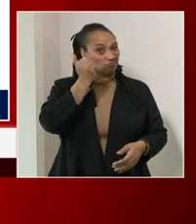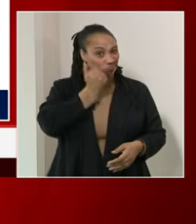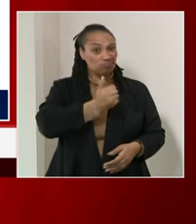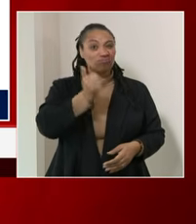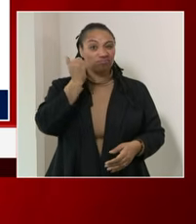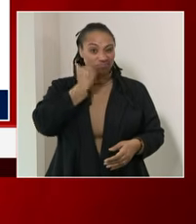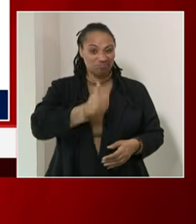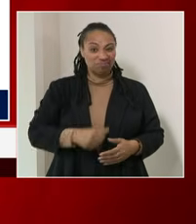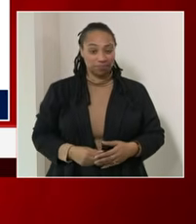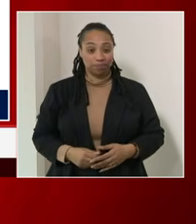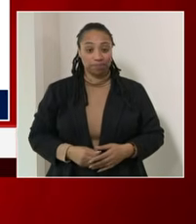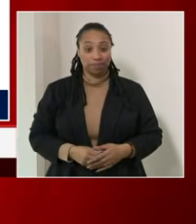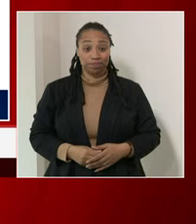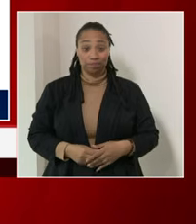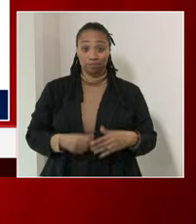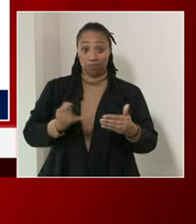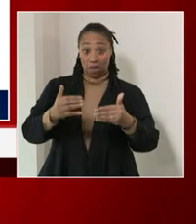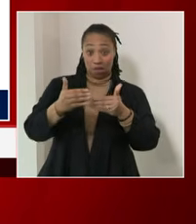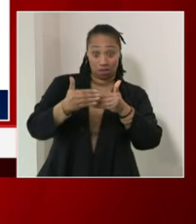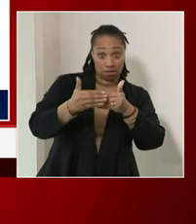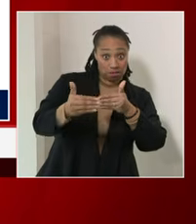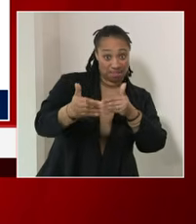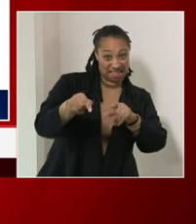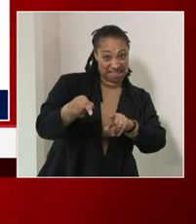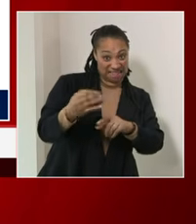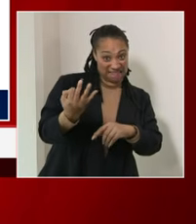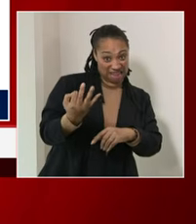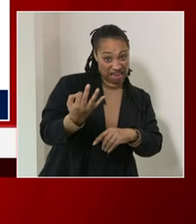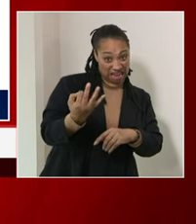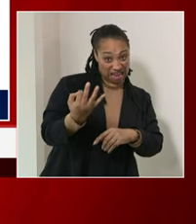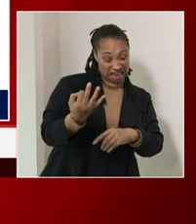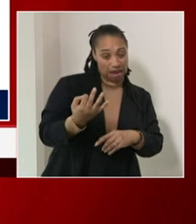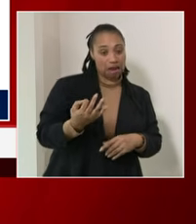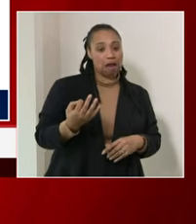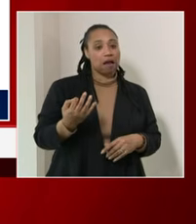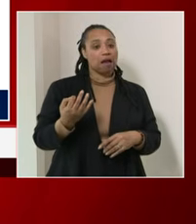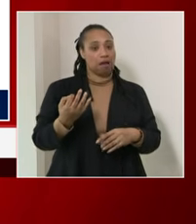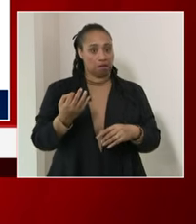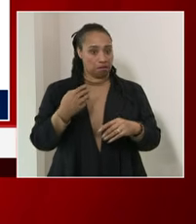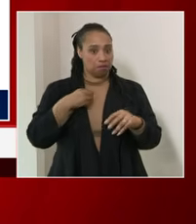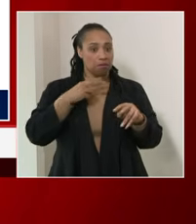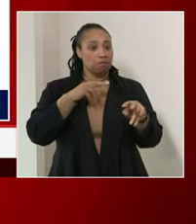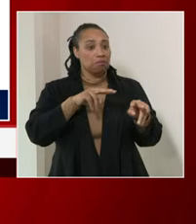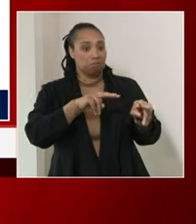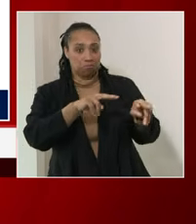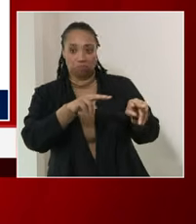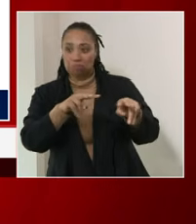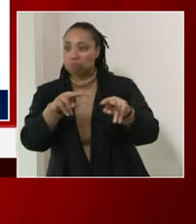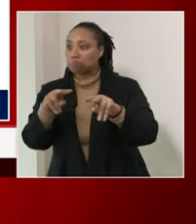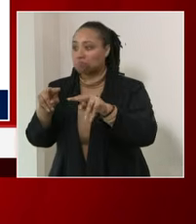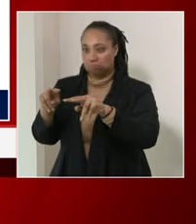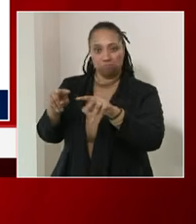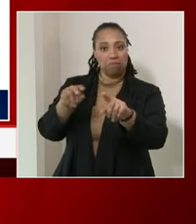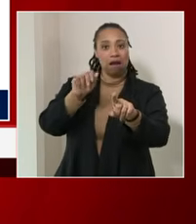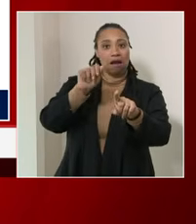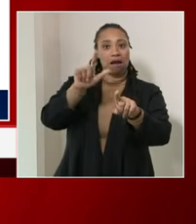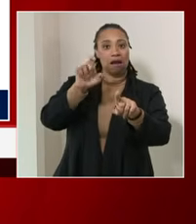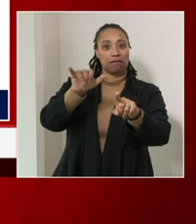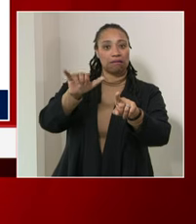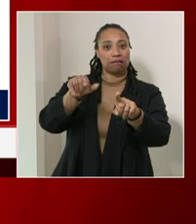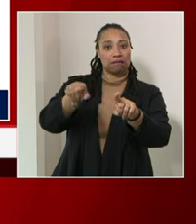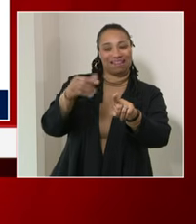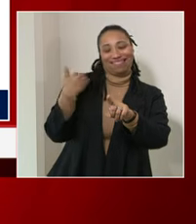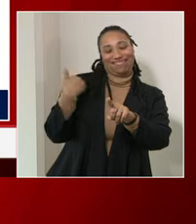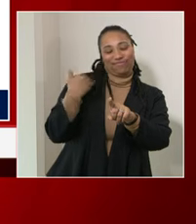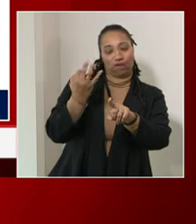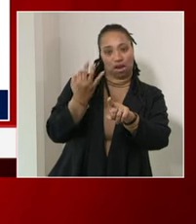testing, making pathways into alleys. And on Saturday and Sunday, DPW did front